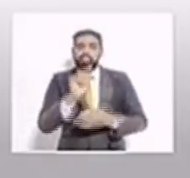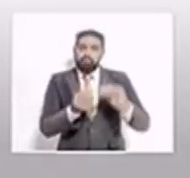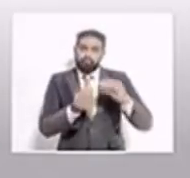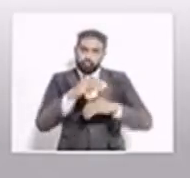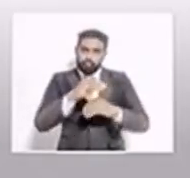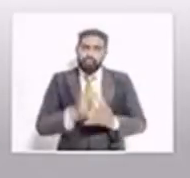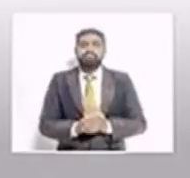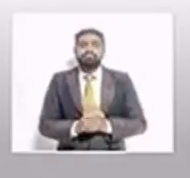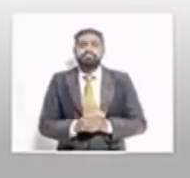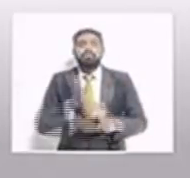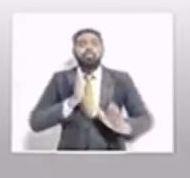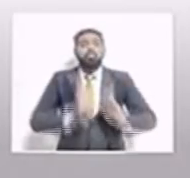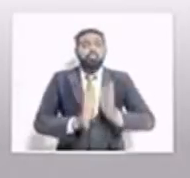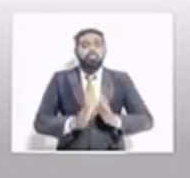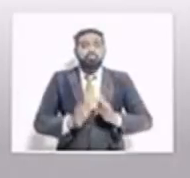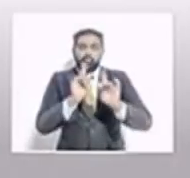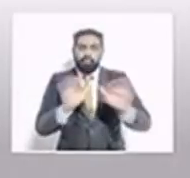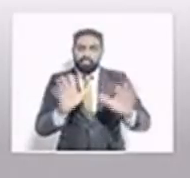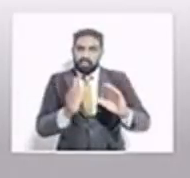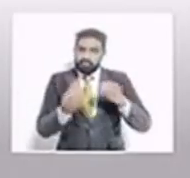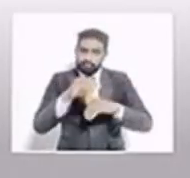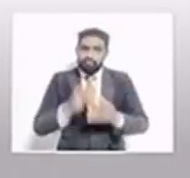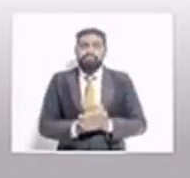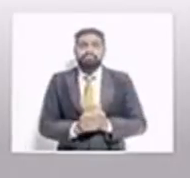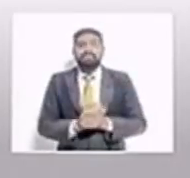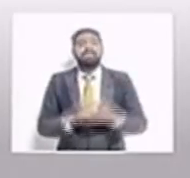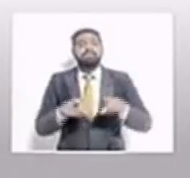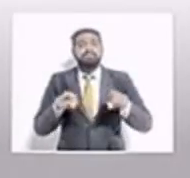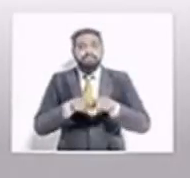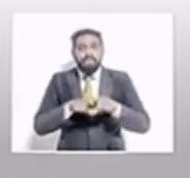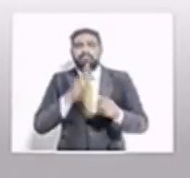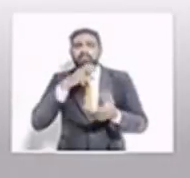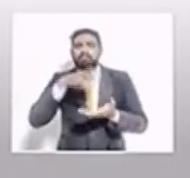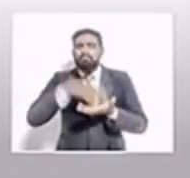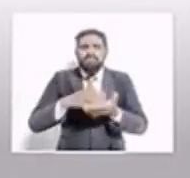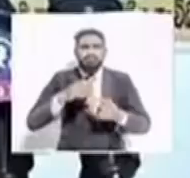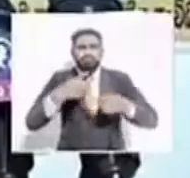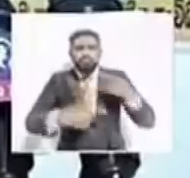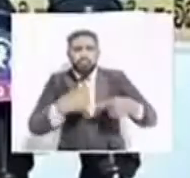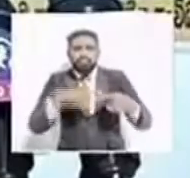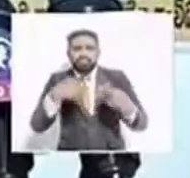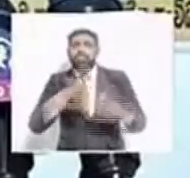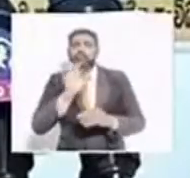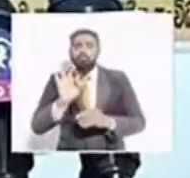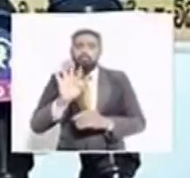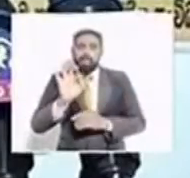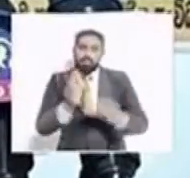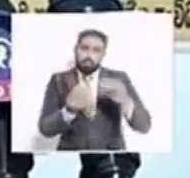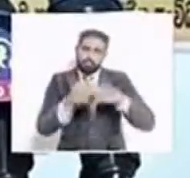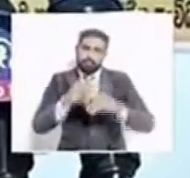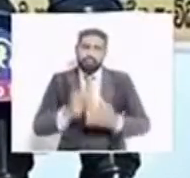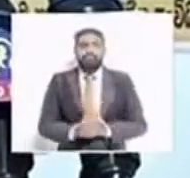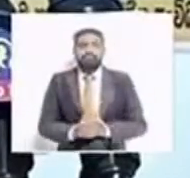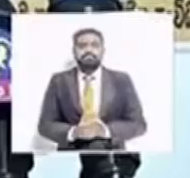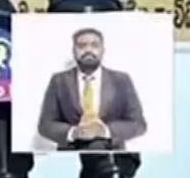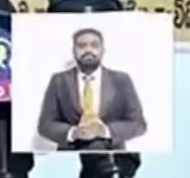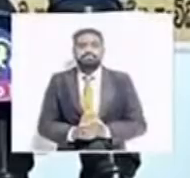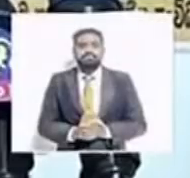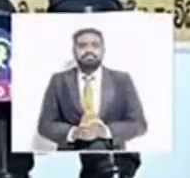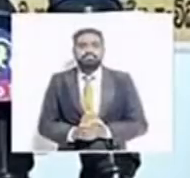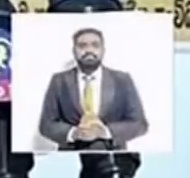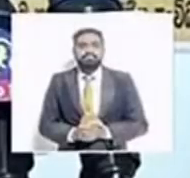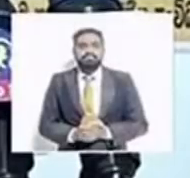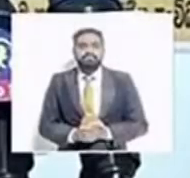10 rupees and the price of short eats will be increased by 5 rupees. Rupial Dahatune Bittere, Rupial Visihai.